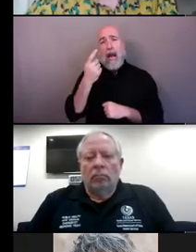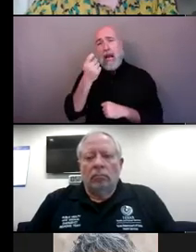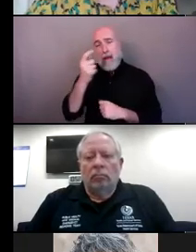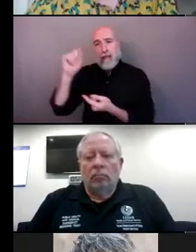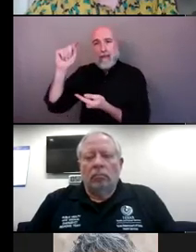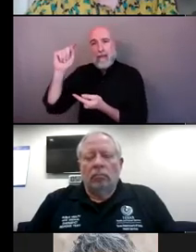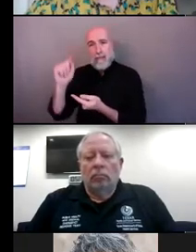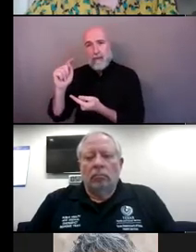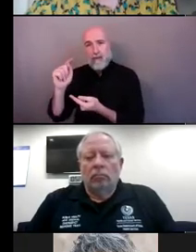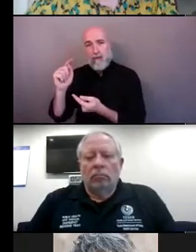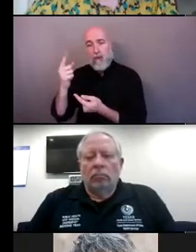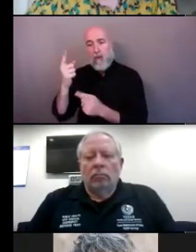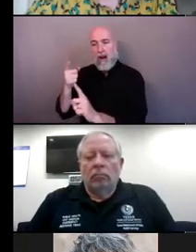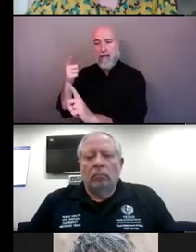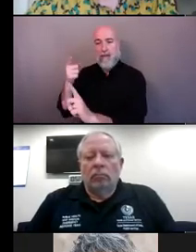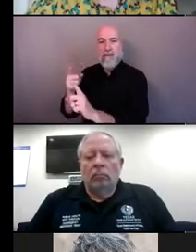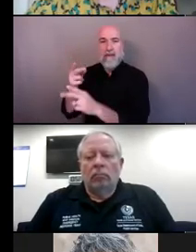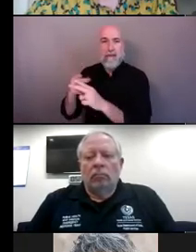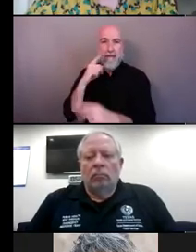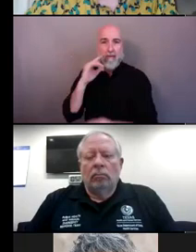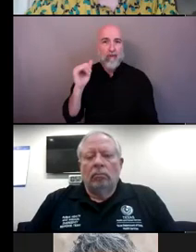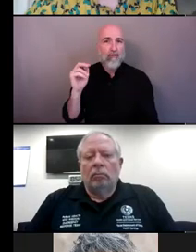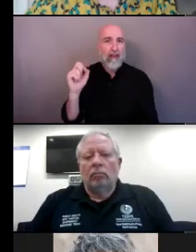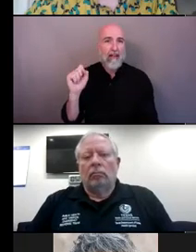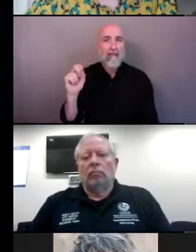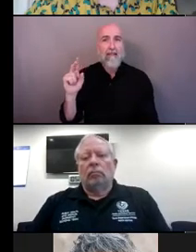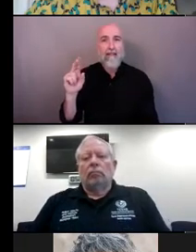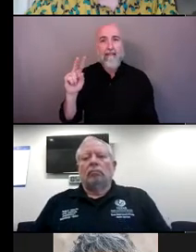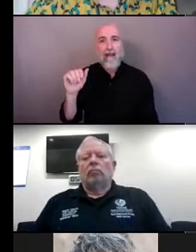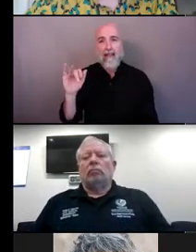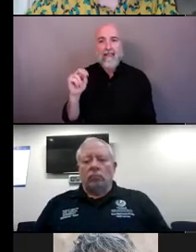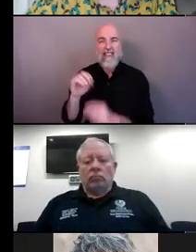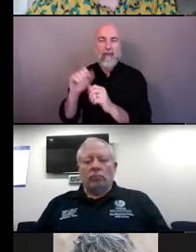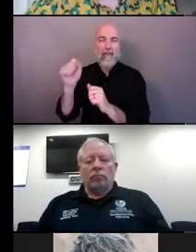I specifically stated for Janssen's vaccine in the South Africa variant.